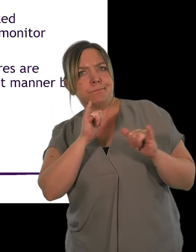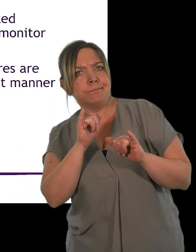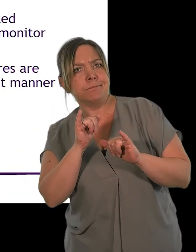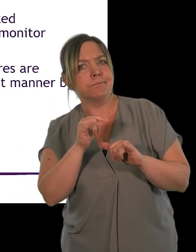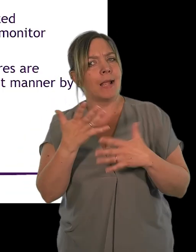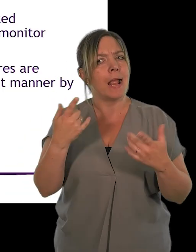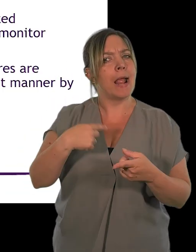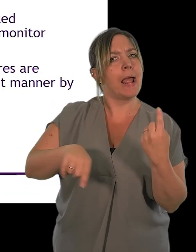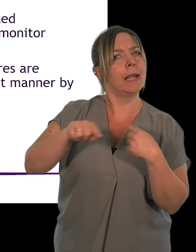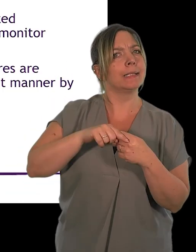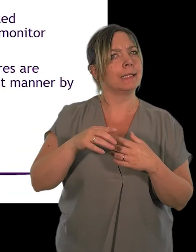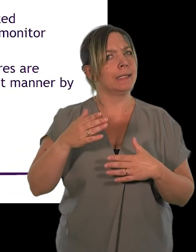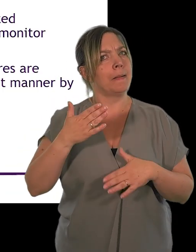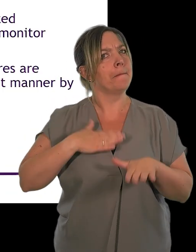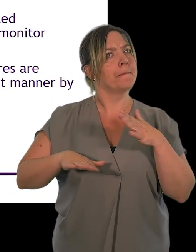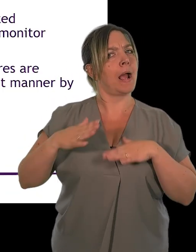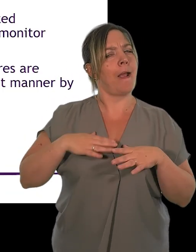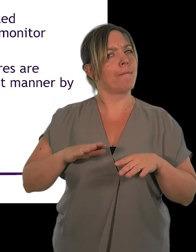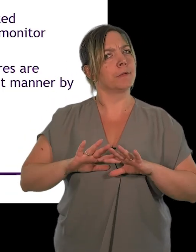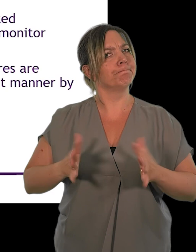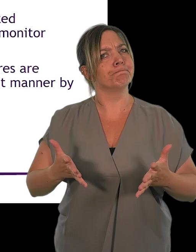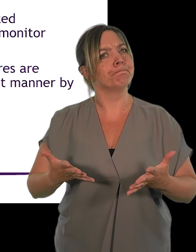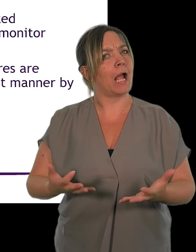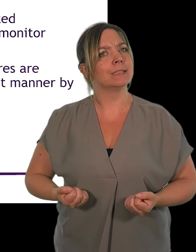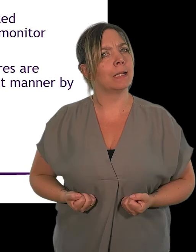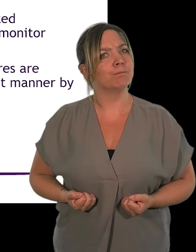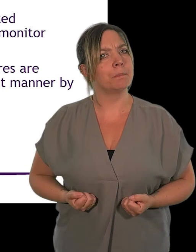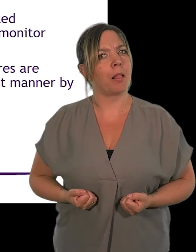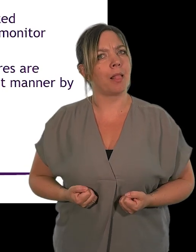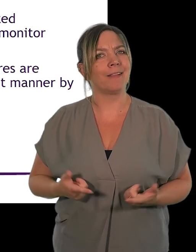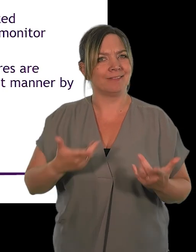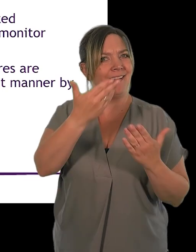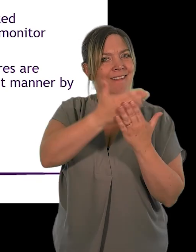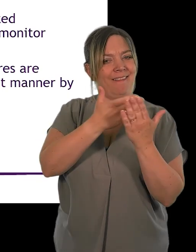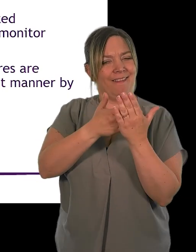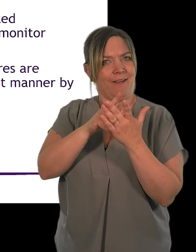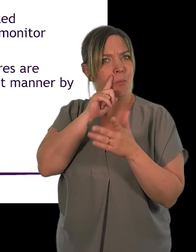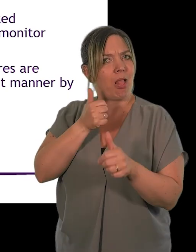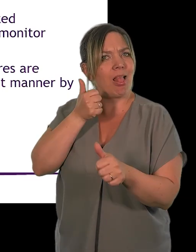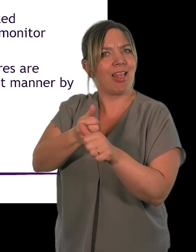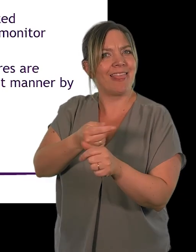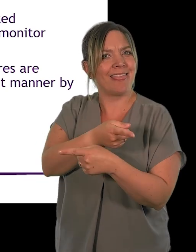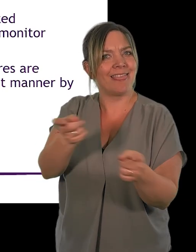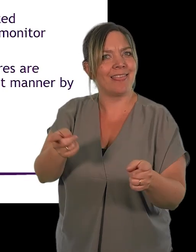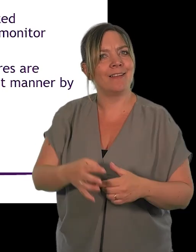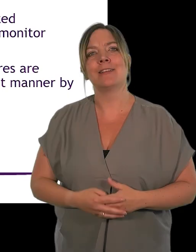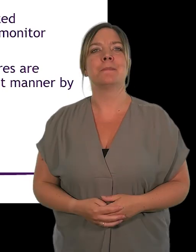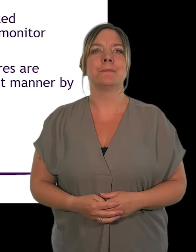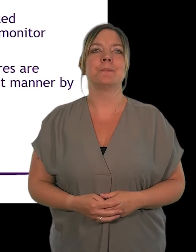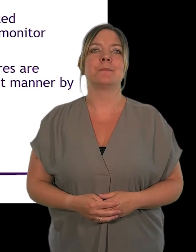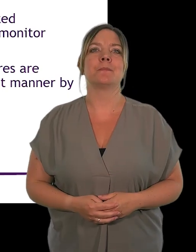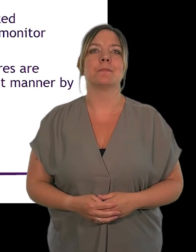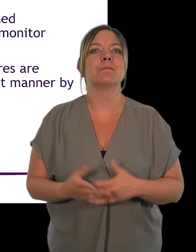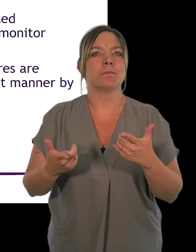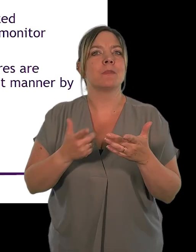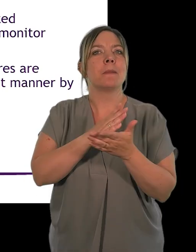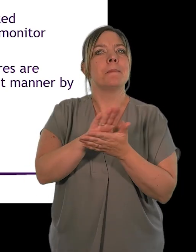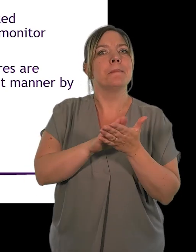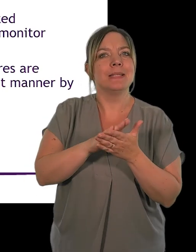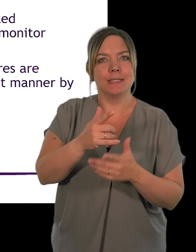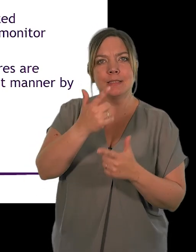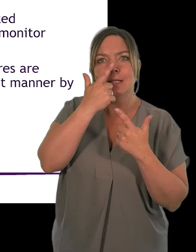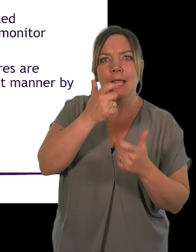of ensuring that policies and procedures are applied in a fair and consistent manner by